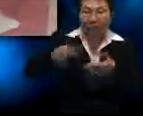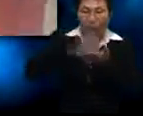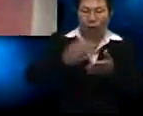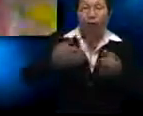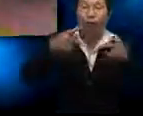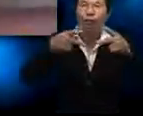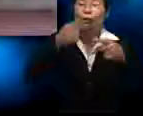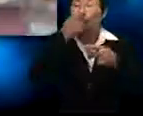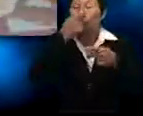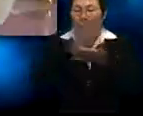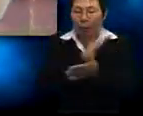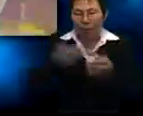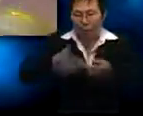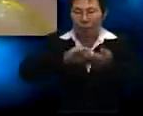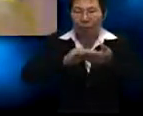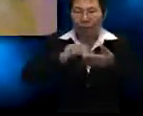water. Okay.